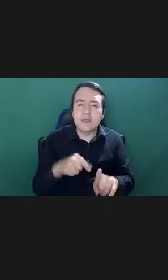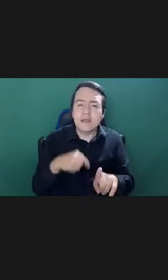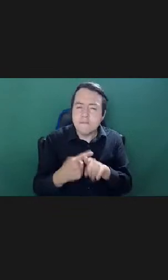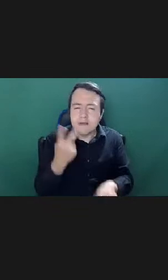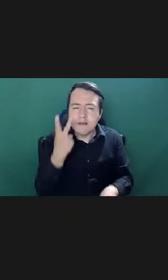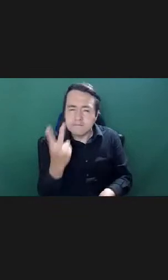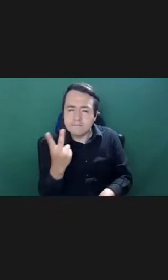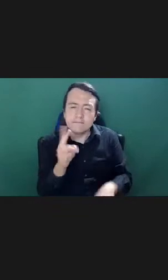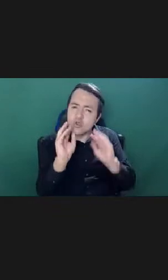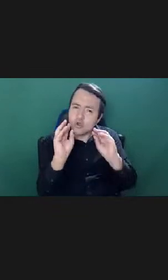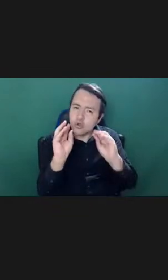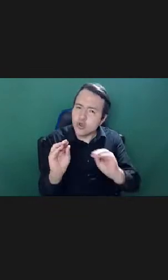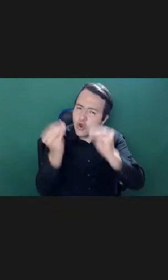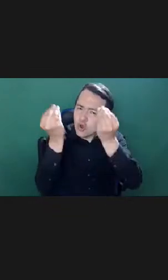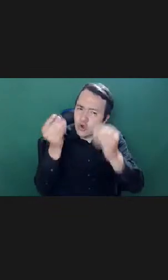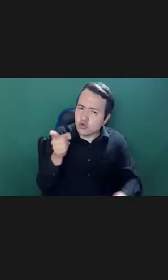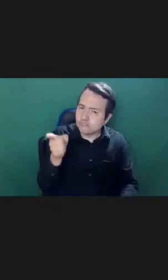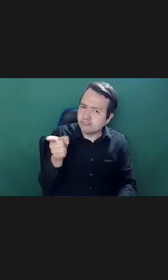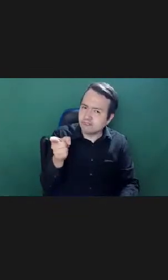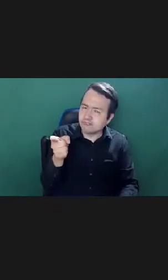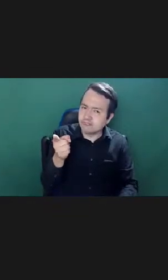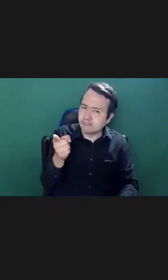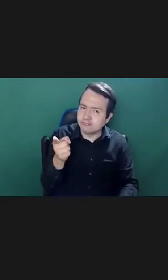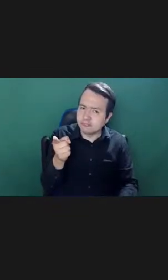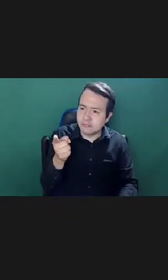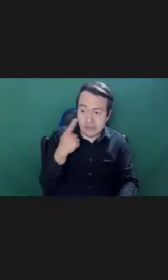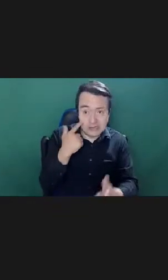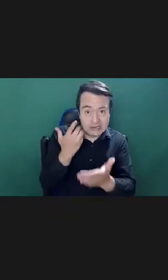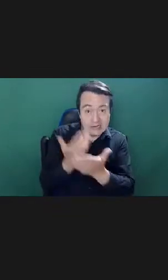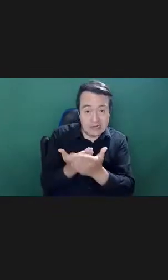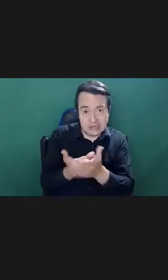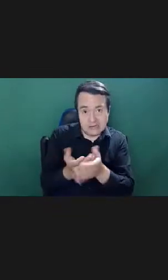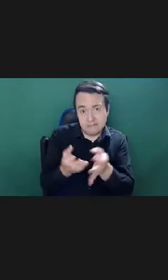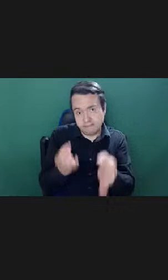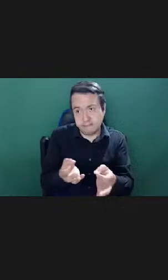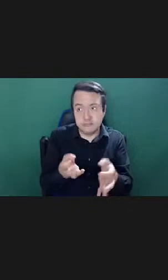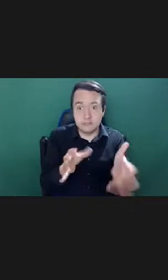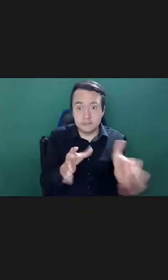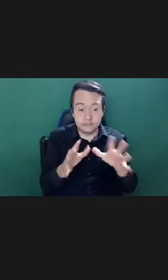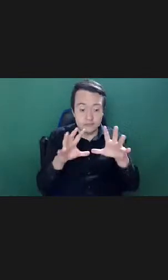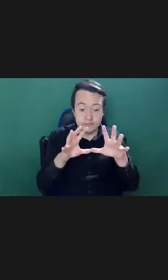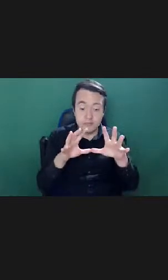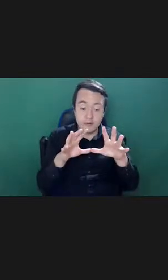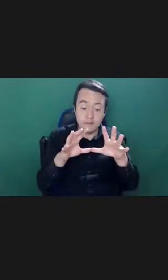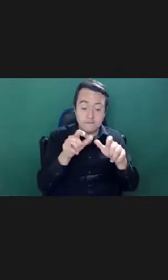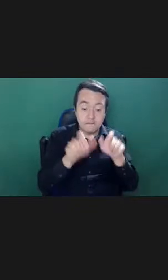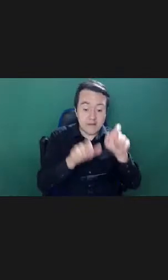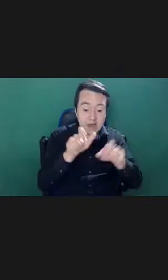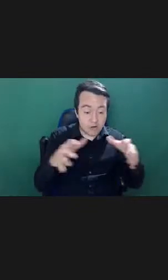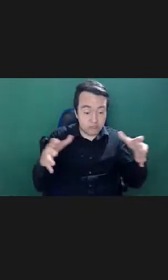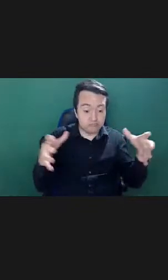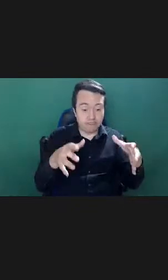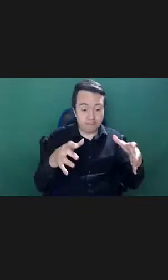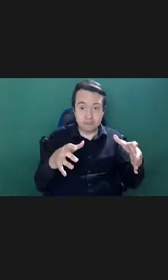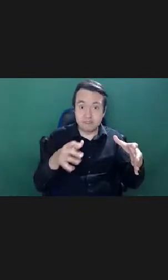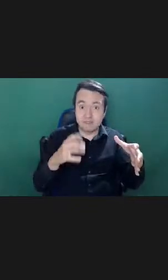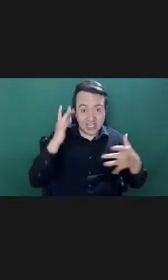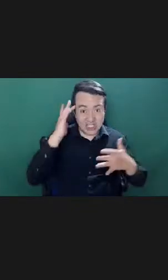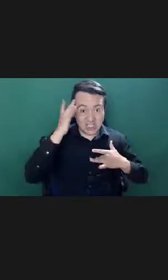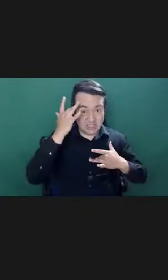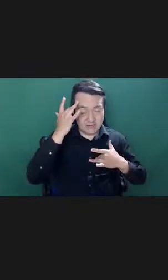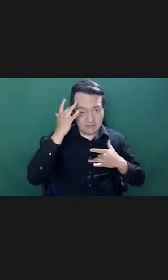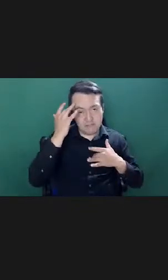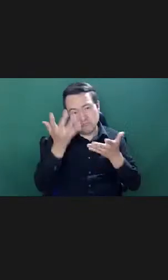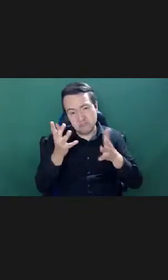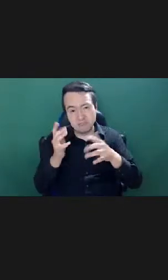of the total disease burden. But as you can see the different profiles in each country, and you can try to make some decisions when you allocate your